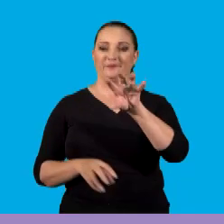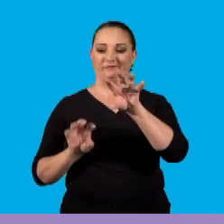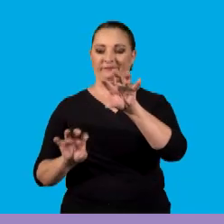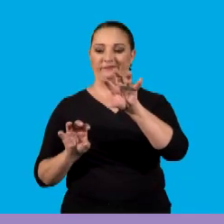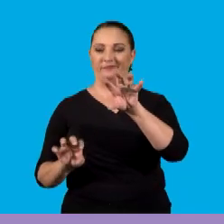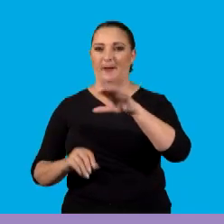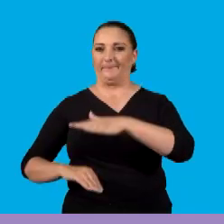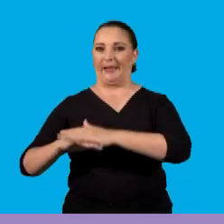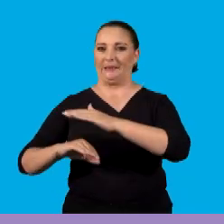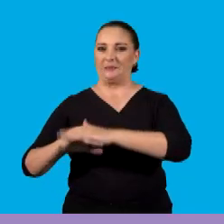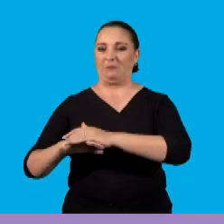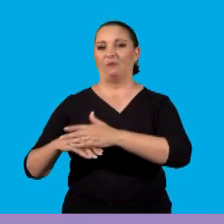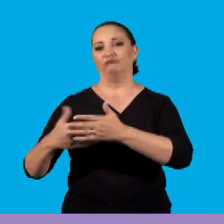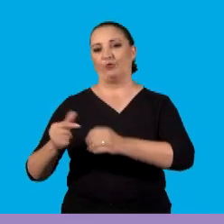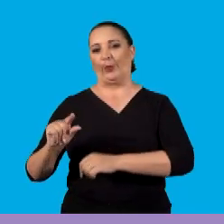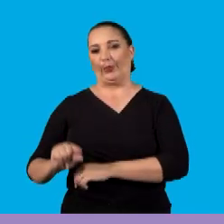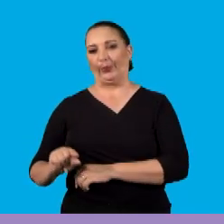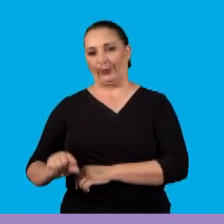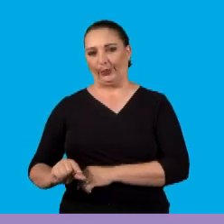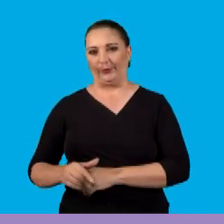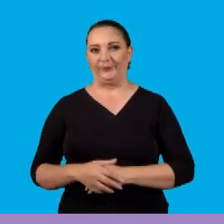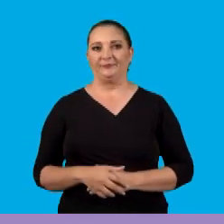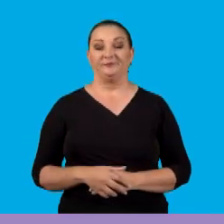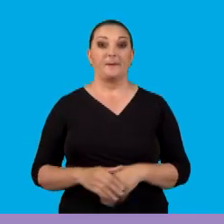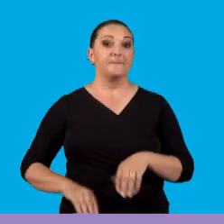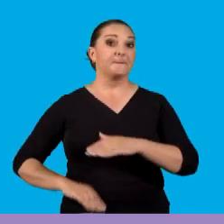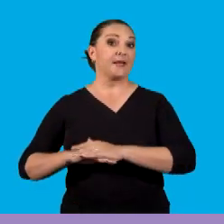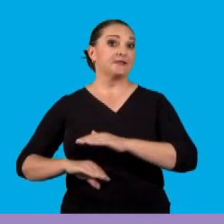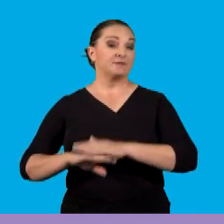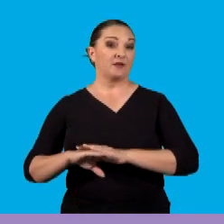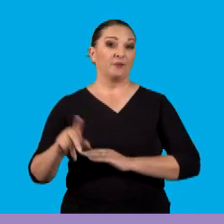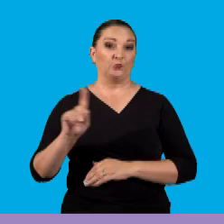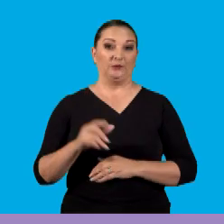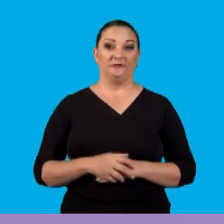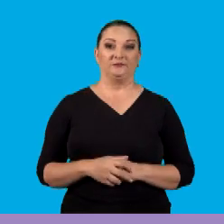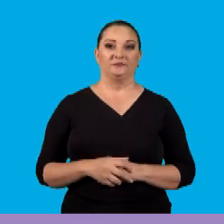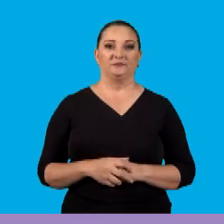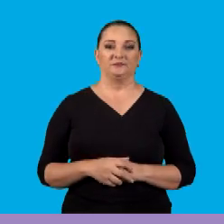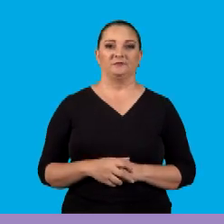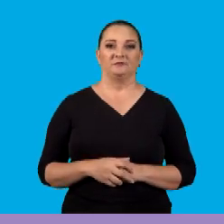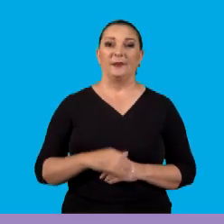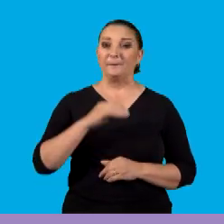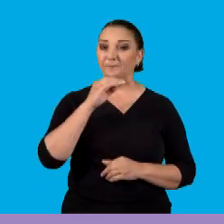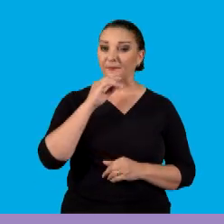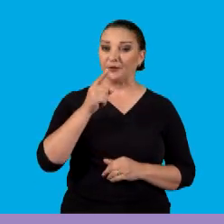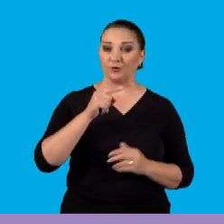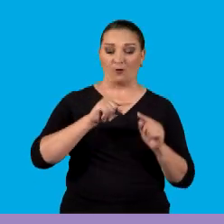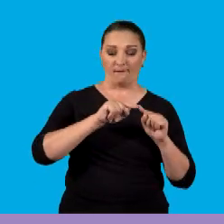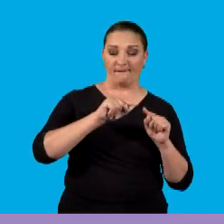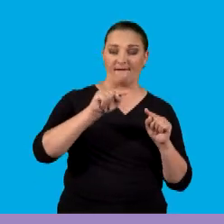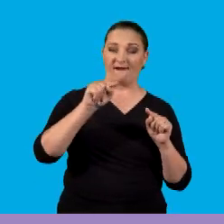the maximum and the minimum. So let's start with the maximum. The maximum point of a graph is